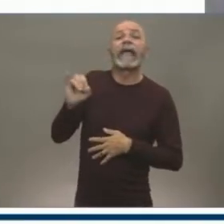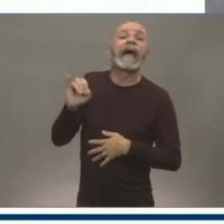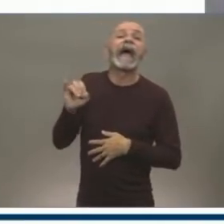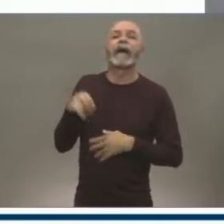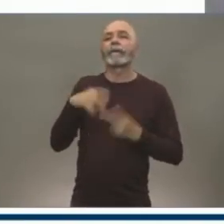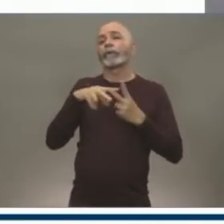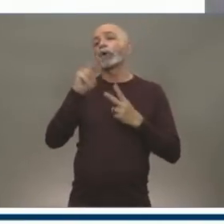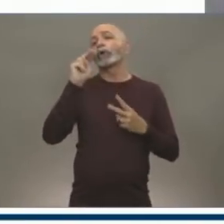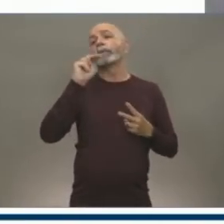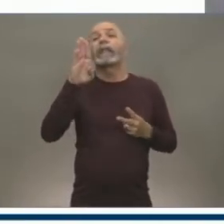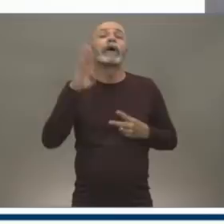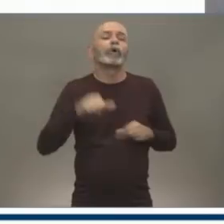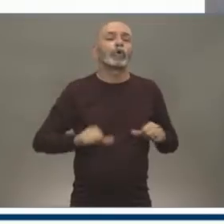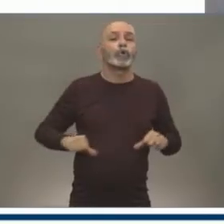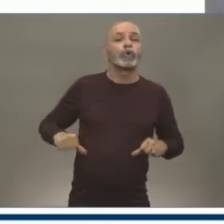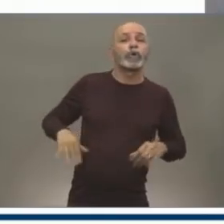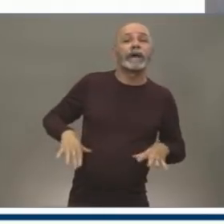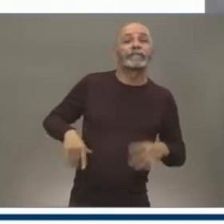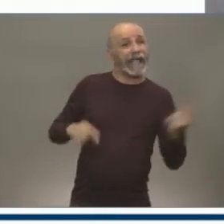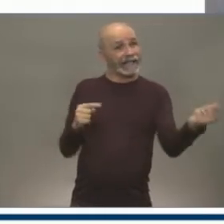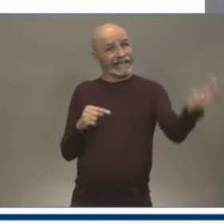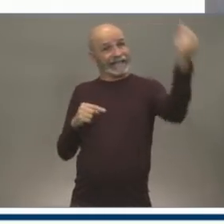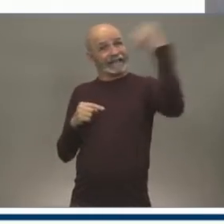come into our province, whether it's for medical